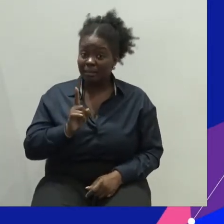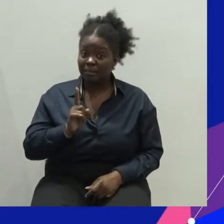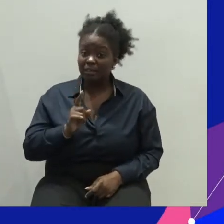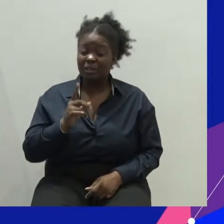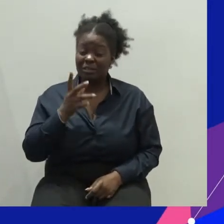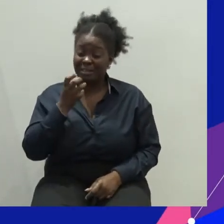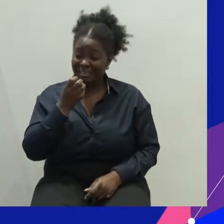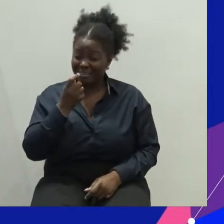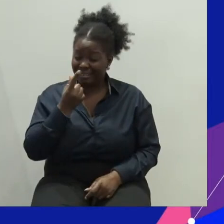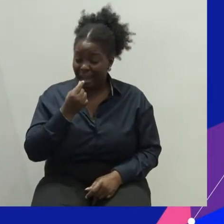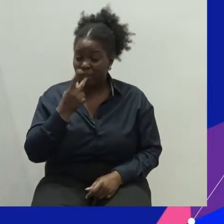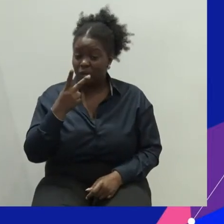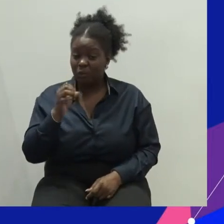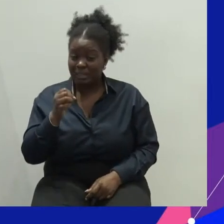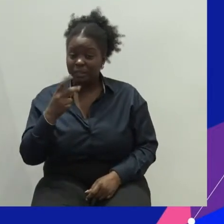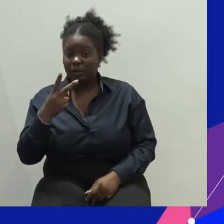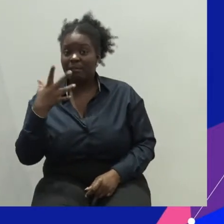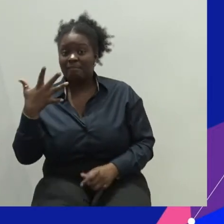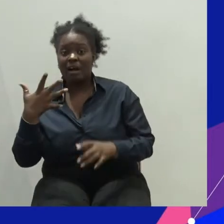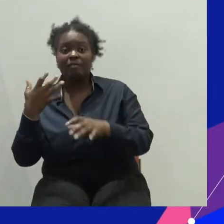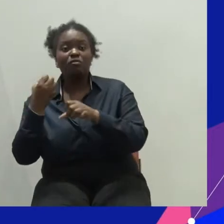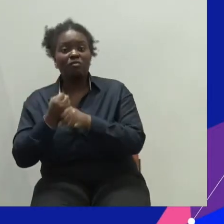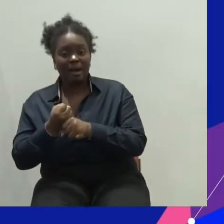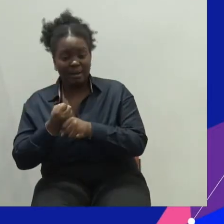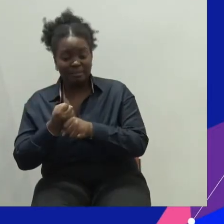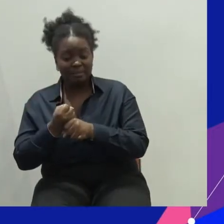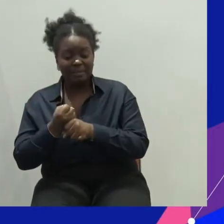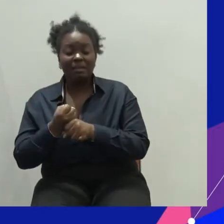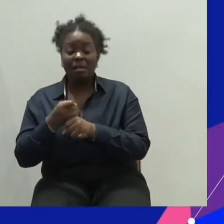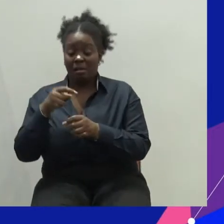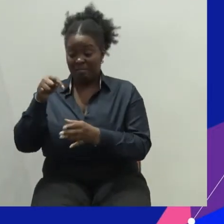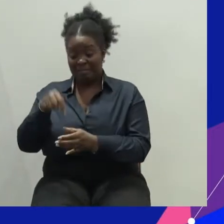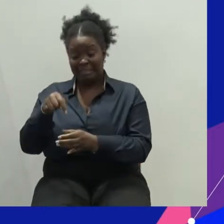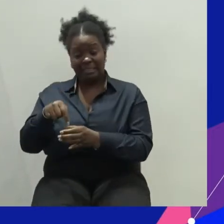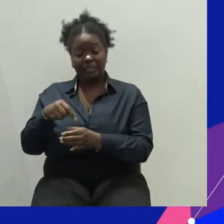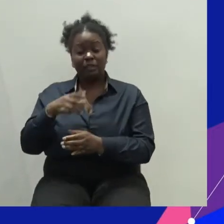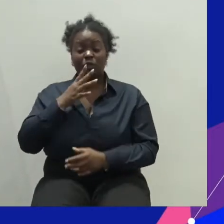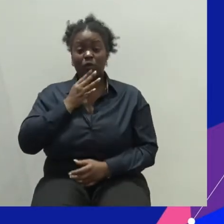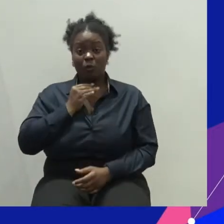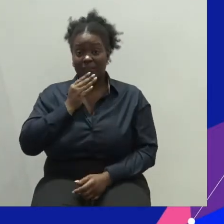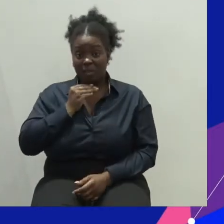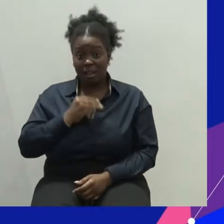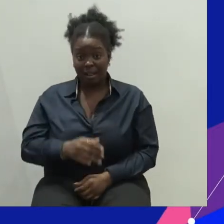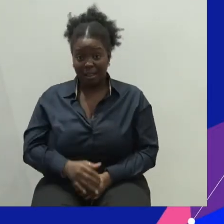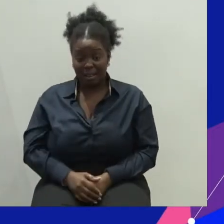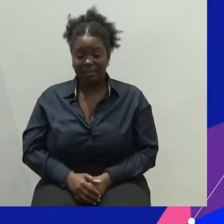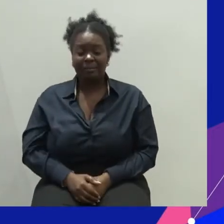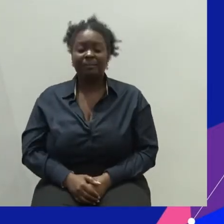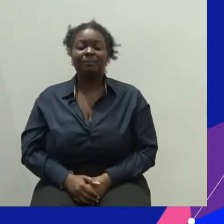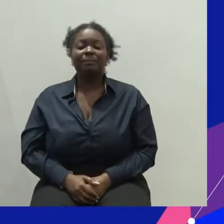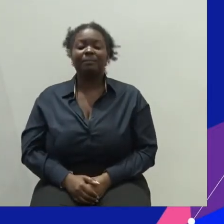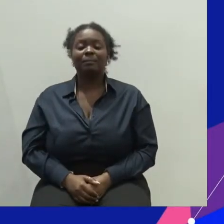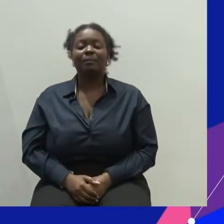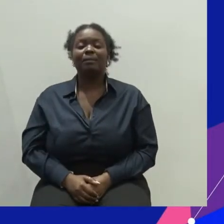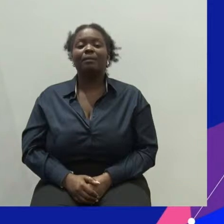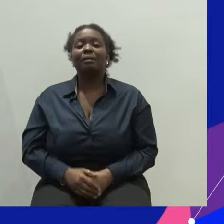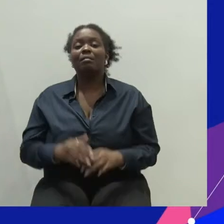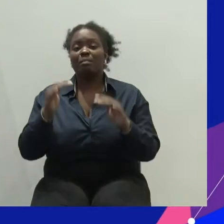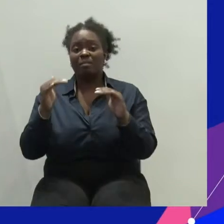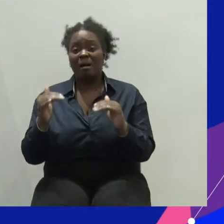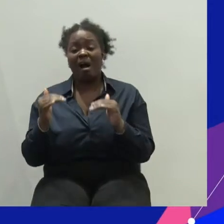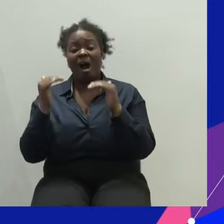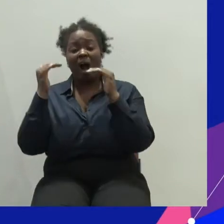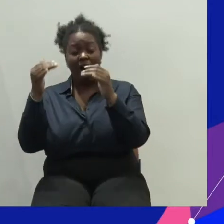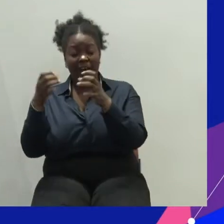20, 25 grams per liter and actually have something that's sort of useful. But the further along that curve you go towards higher